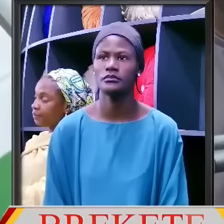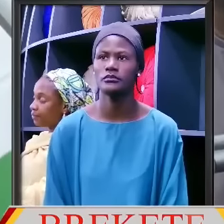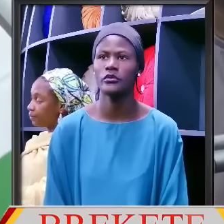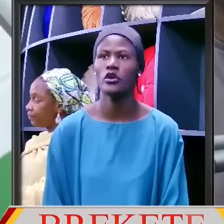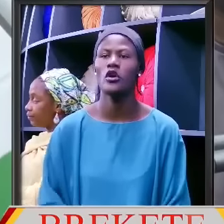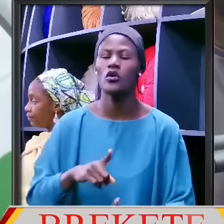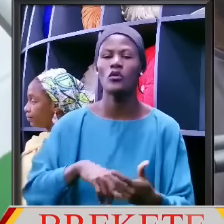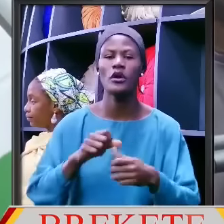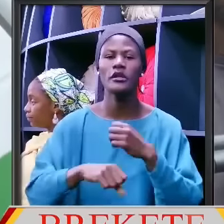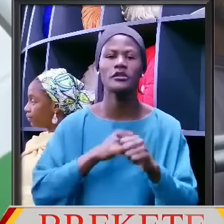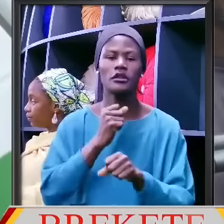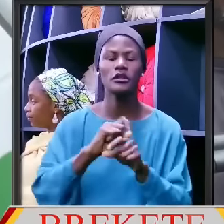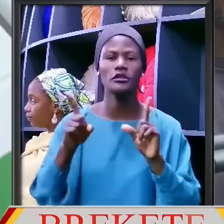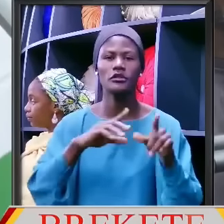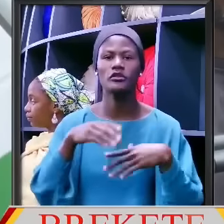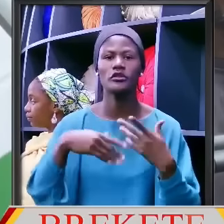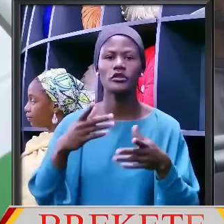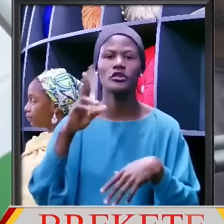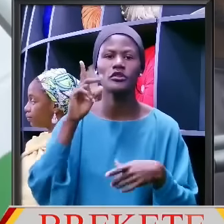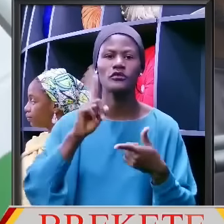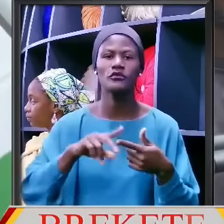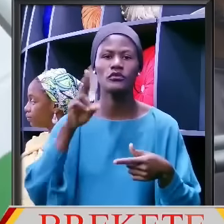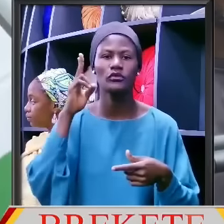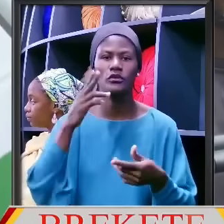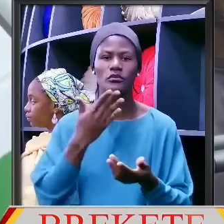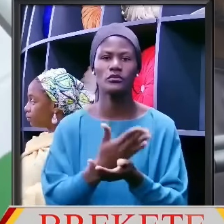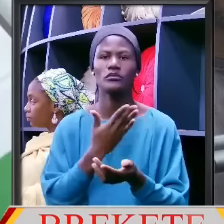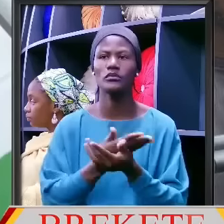Which year you give him this money? That was